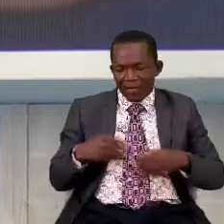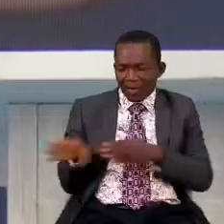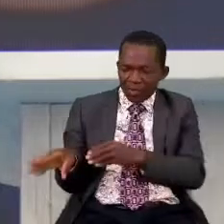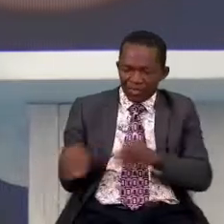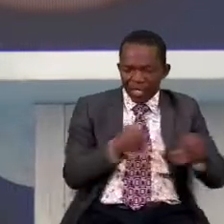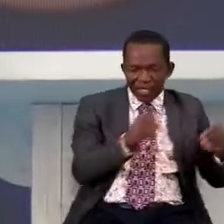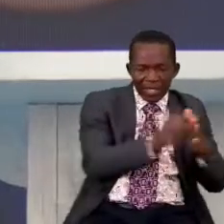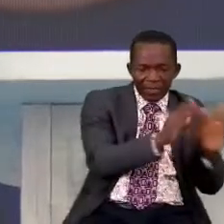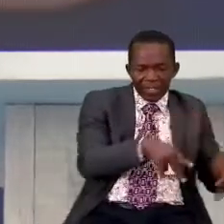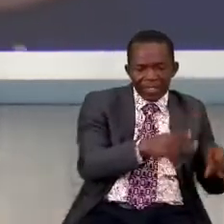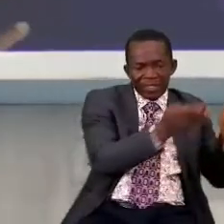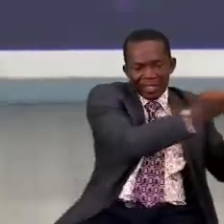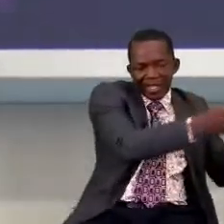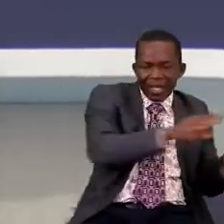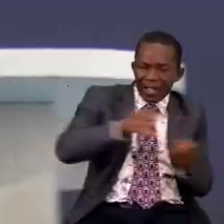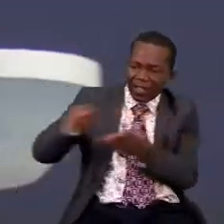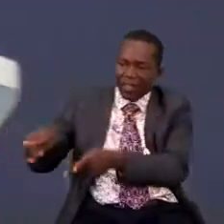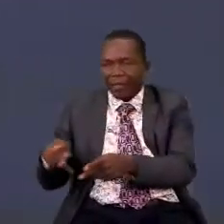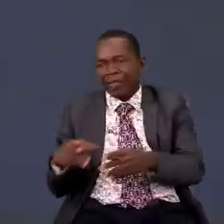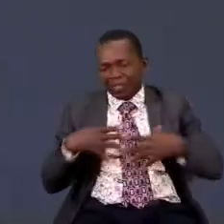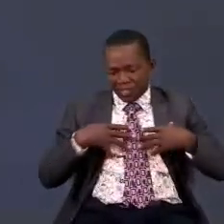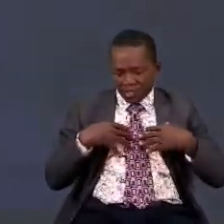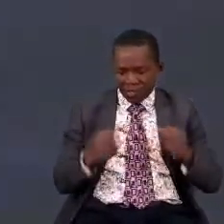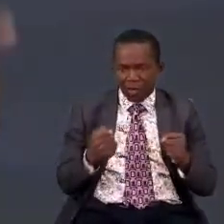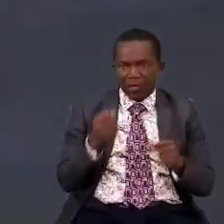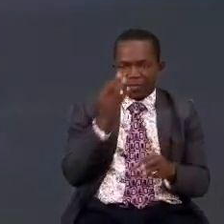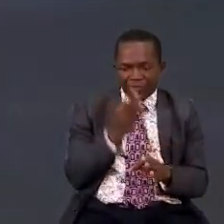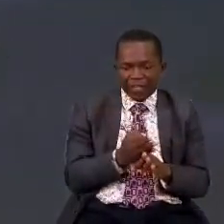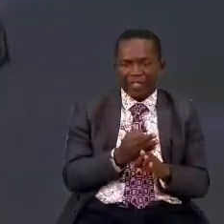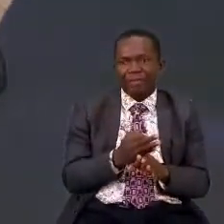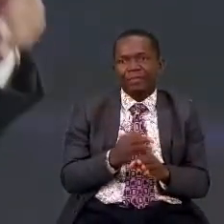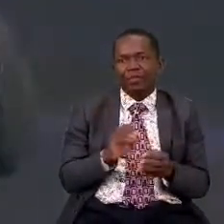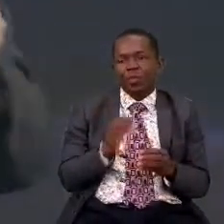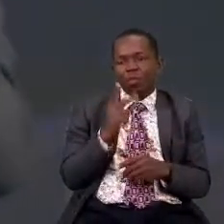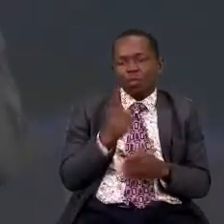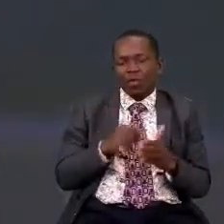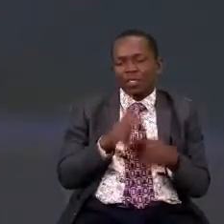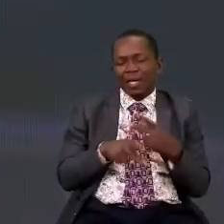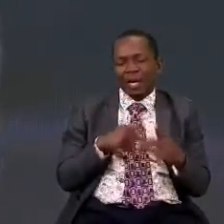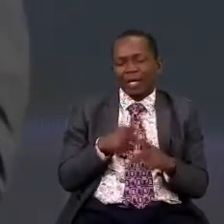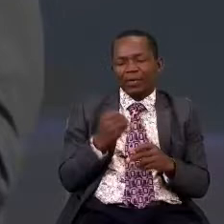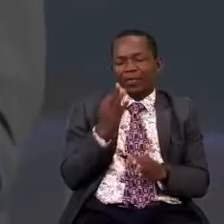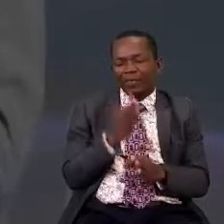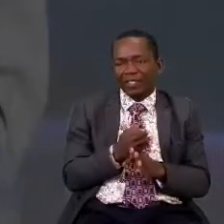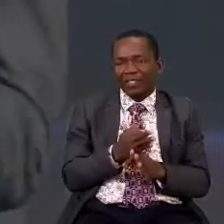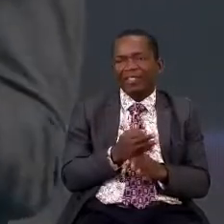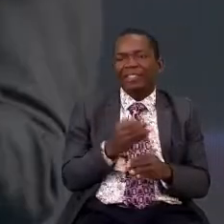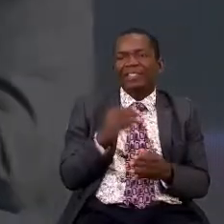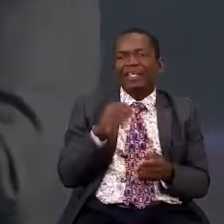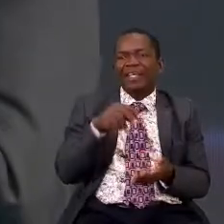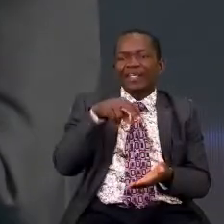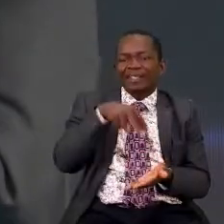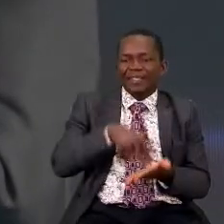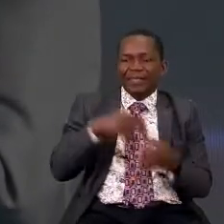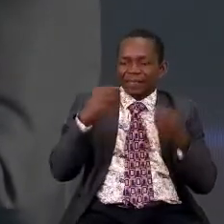A steadfast faith. A faith that says, I know God has spoken. He